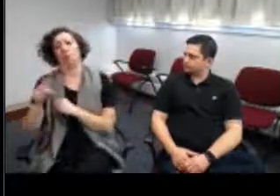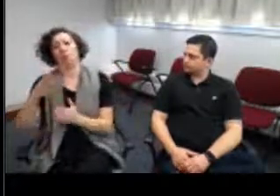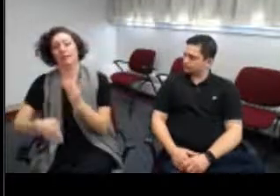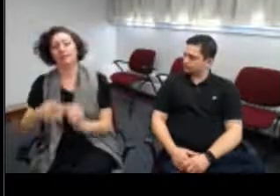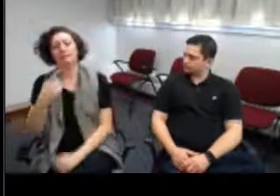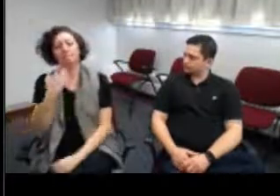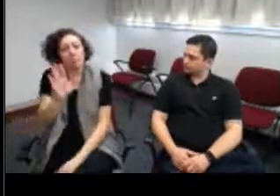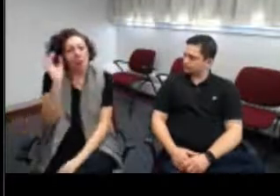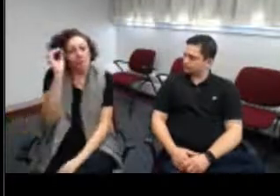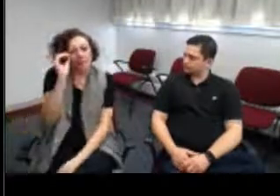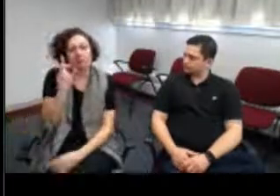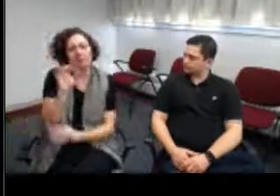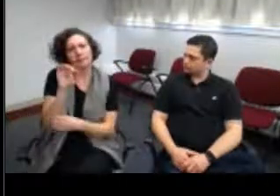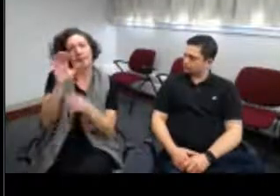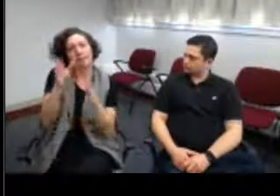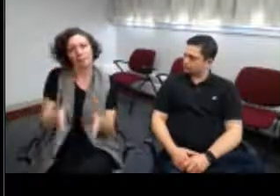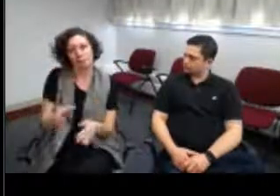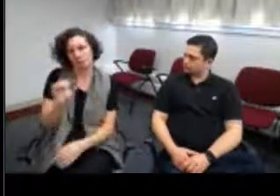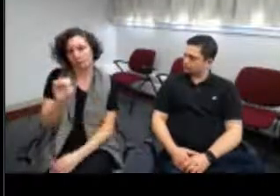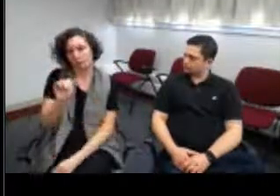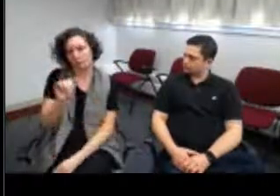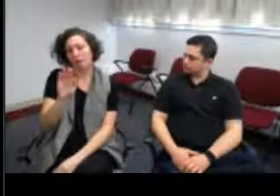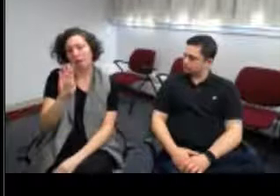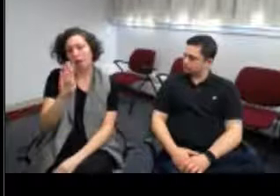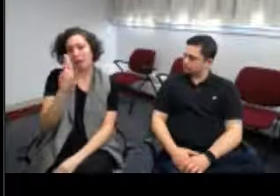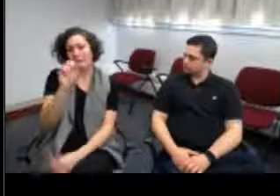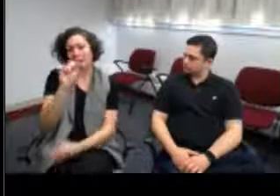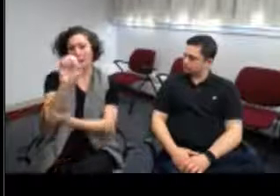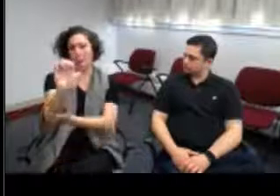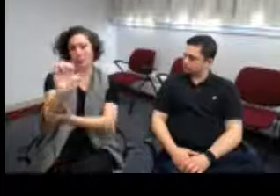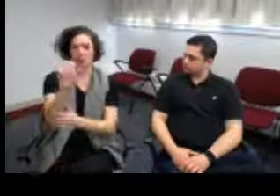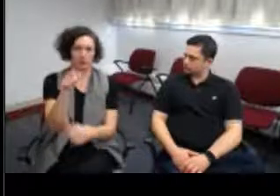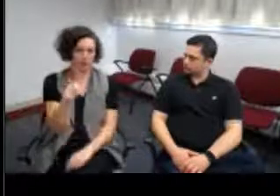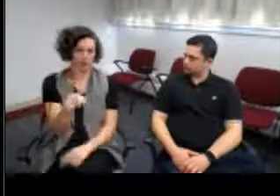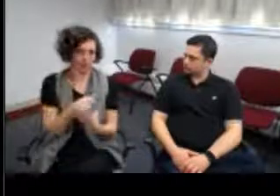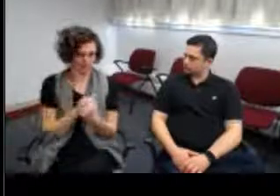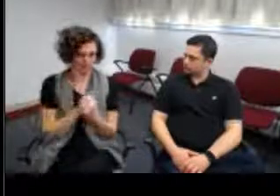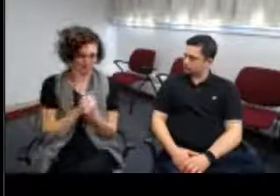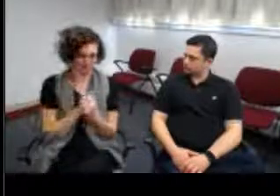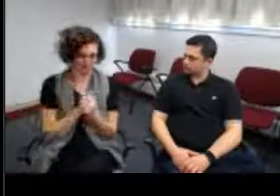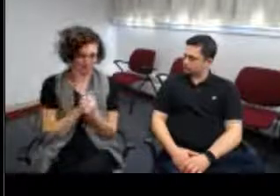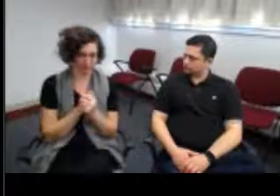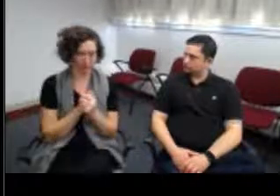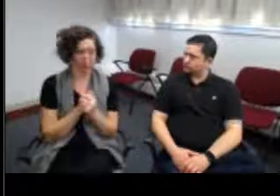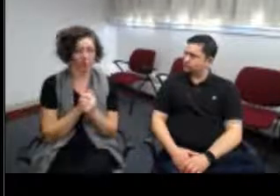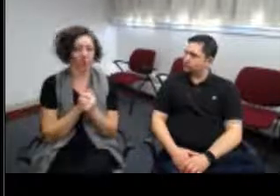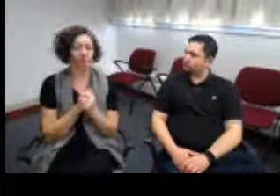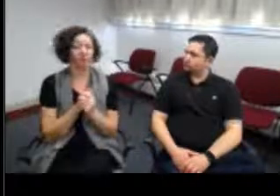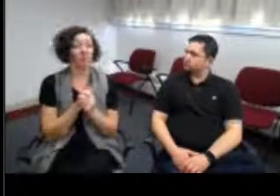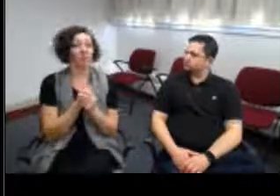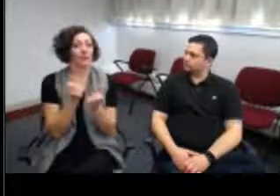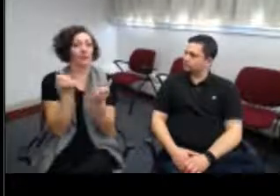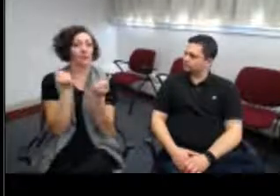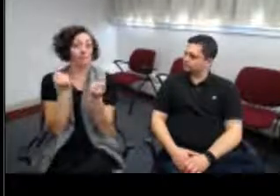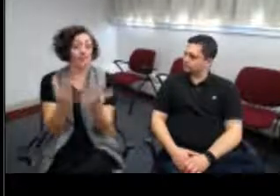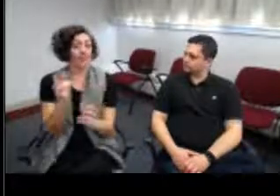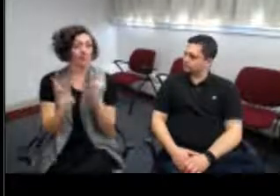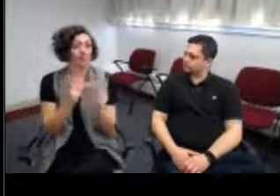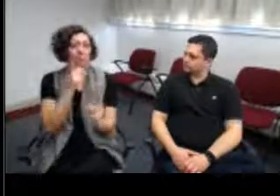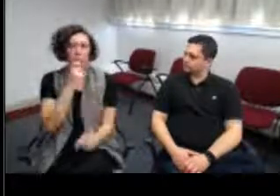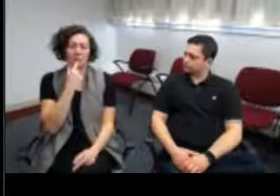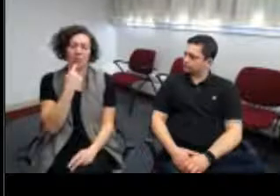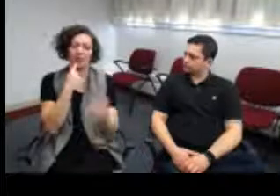And then I did add one question at the end and said, in your opinion, is that person abusing you?